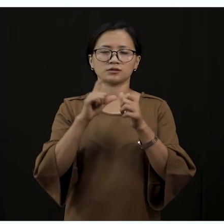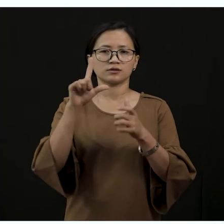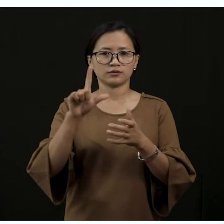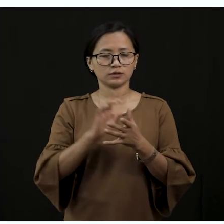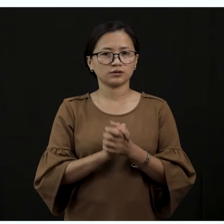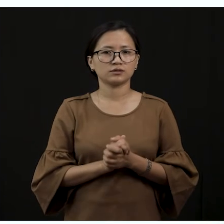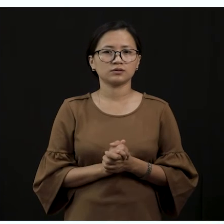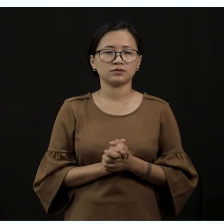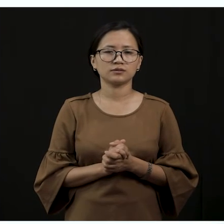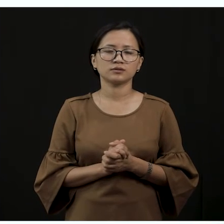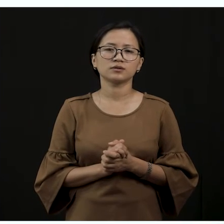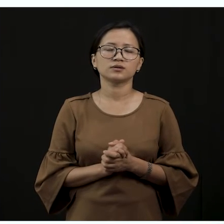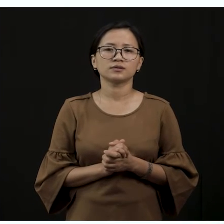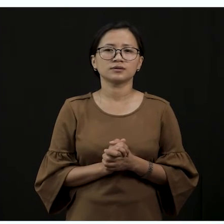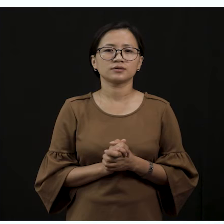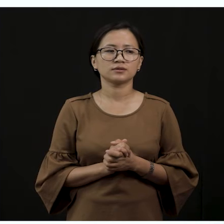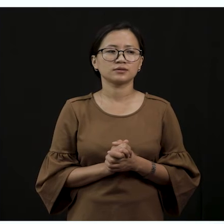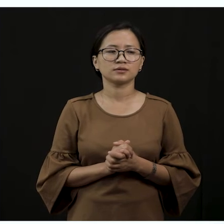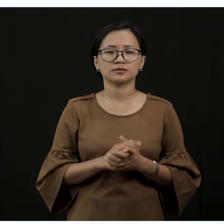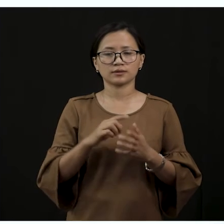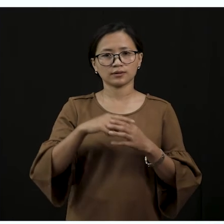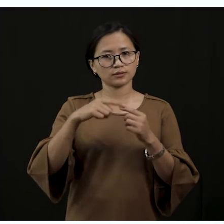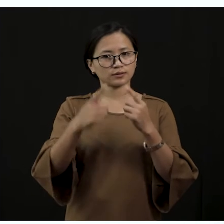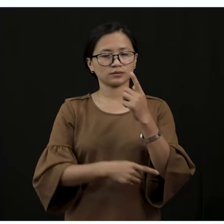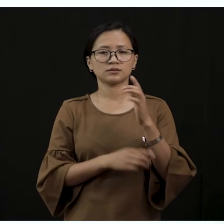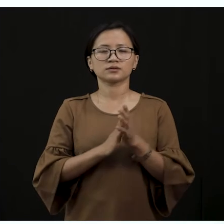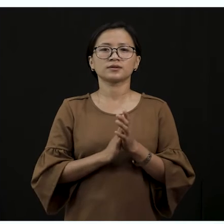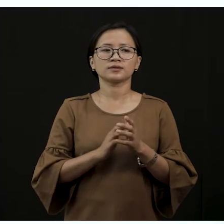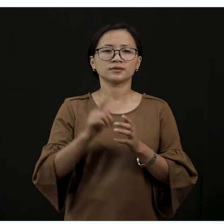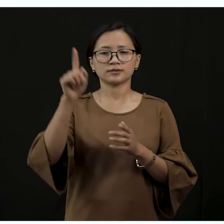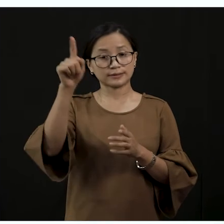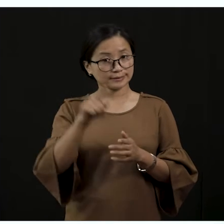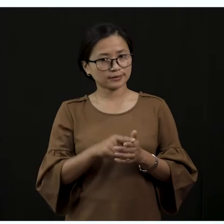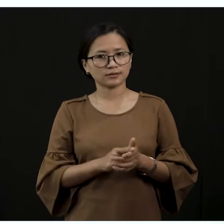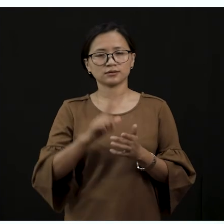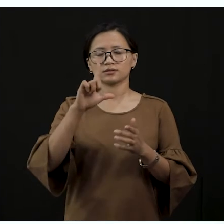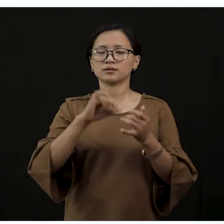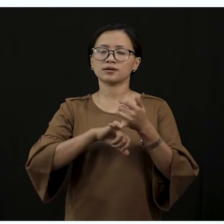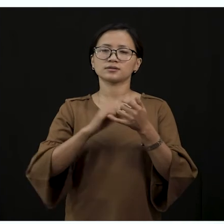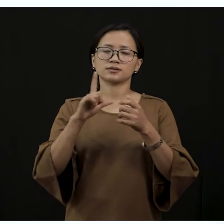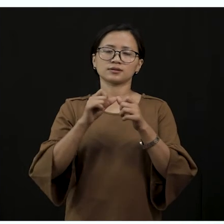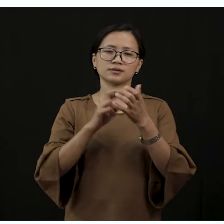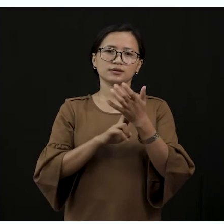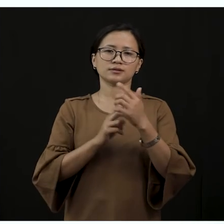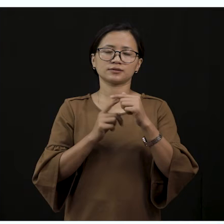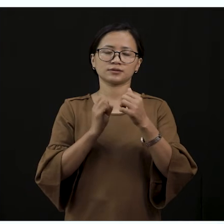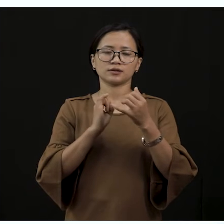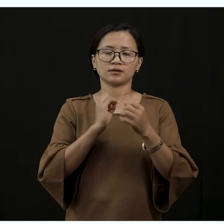V-E-R-T-I-C-A-L. This is vertical line and these lines are called slanting lines.